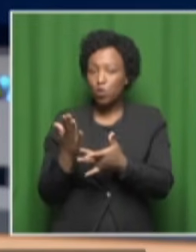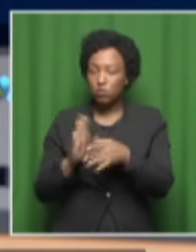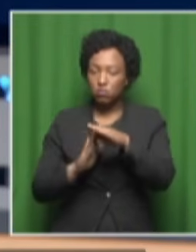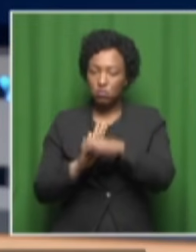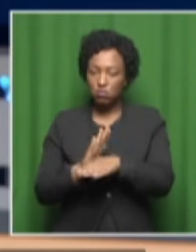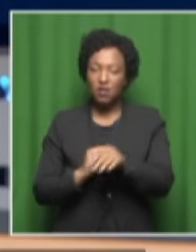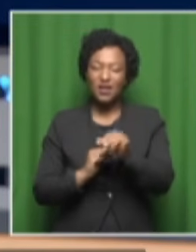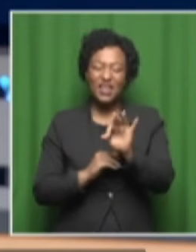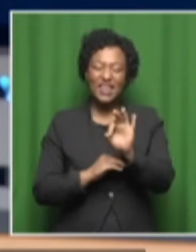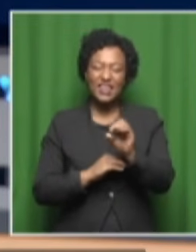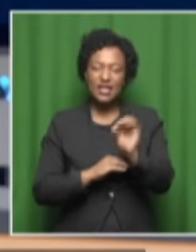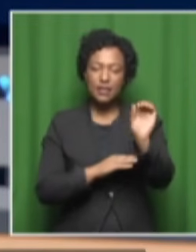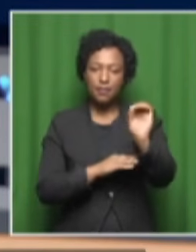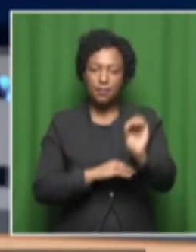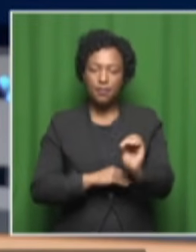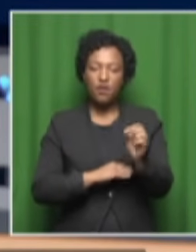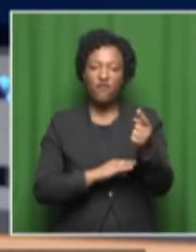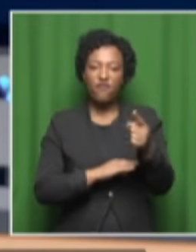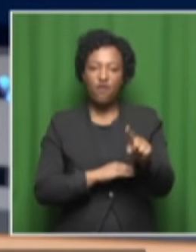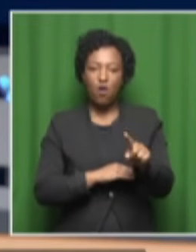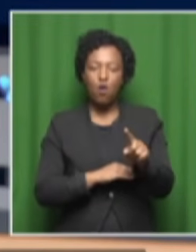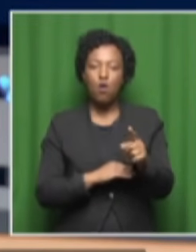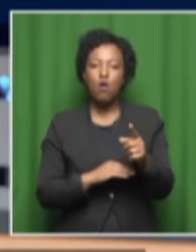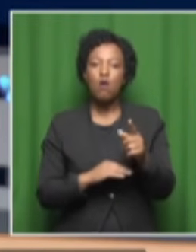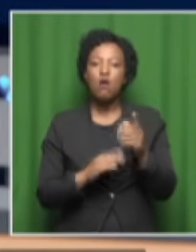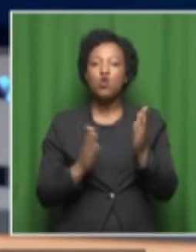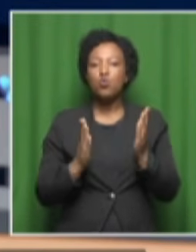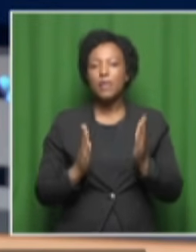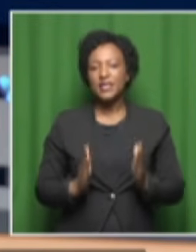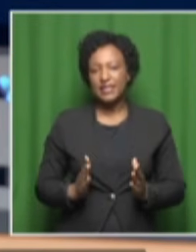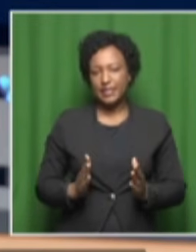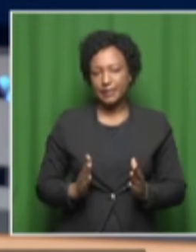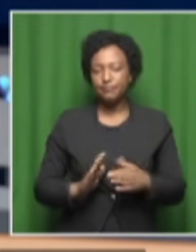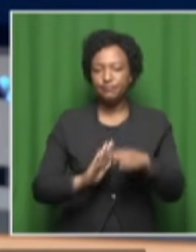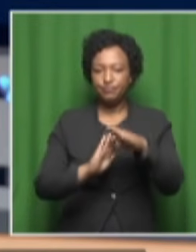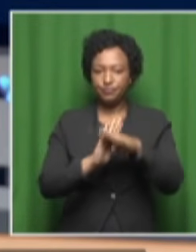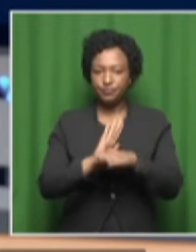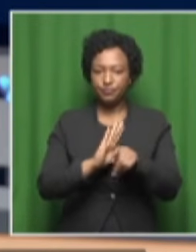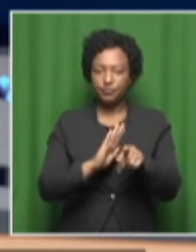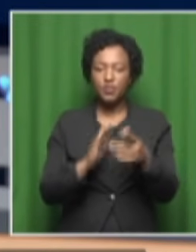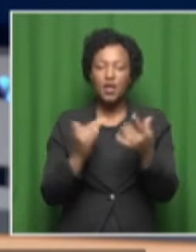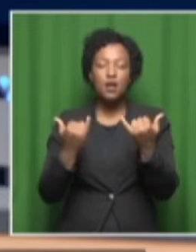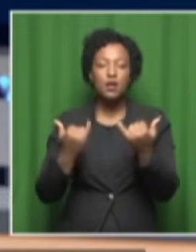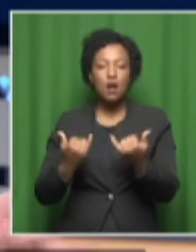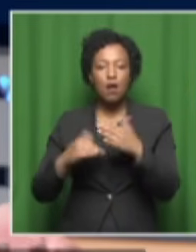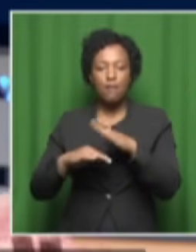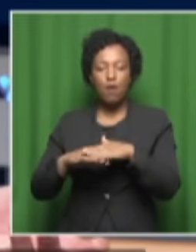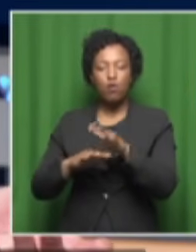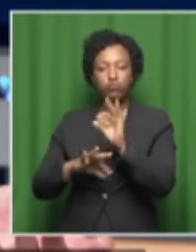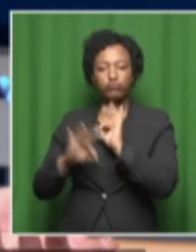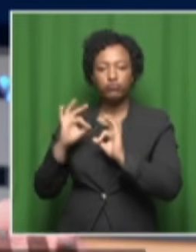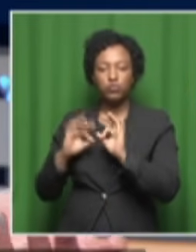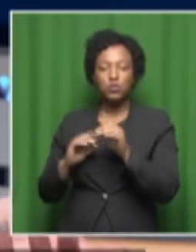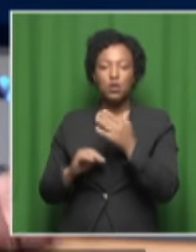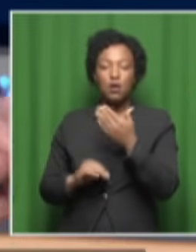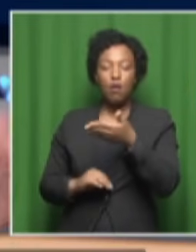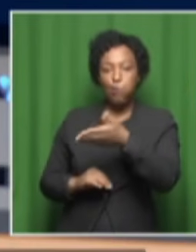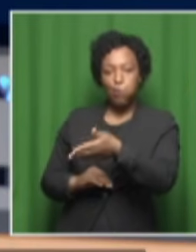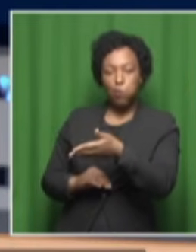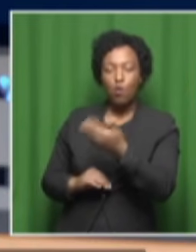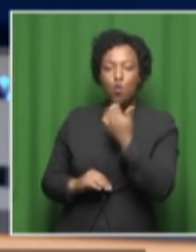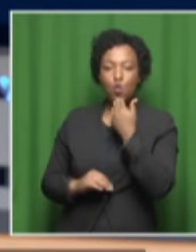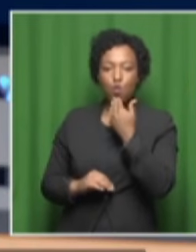only 30% would be for humanities programs. All right, so let's talk a little bit about this. We've got in studio with